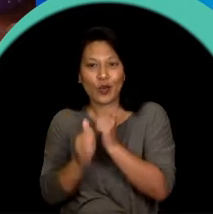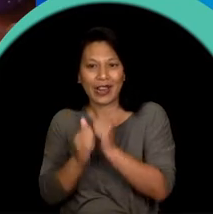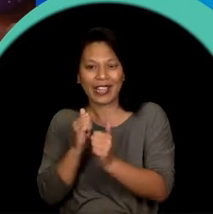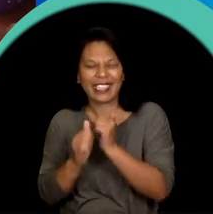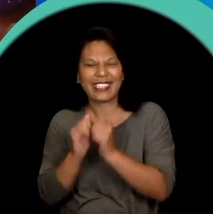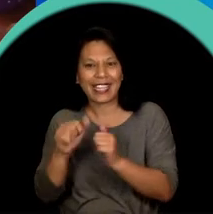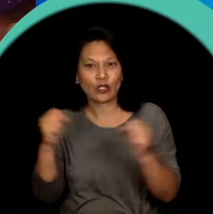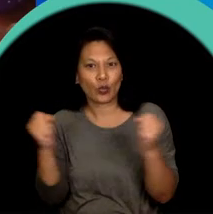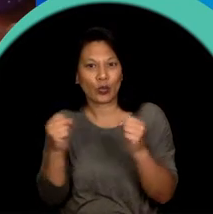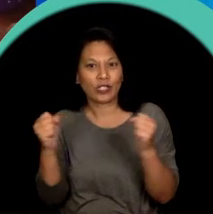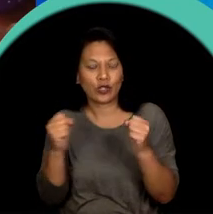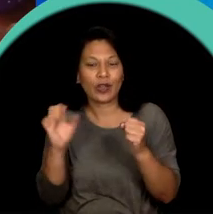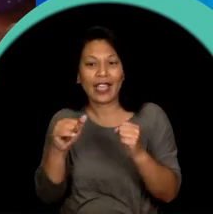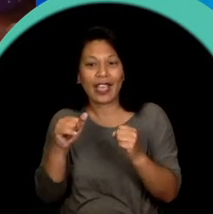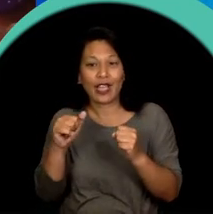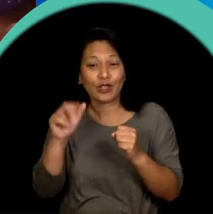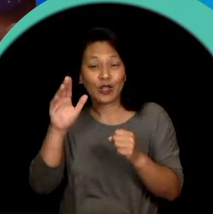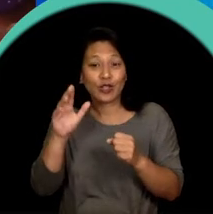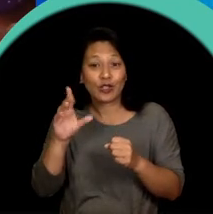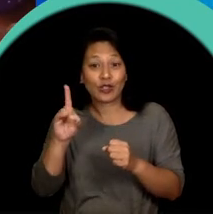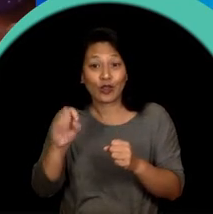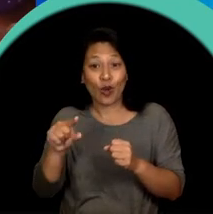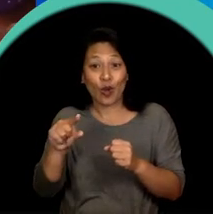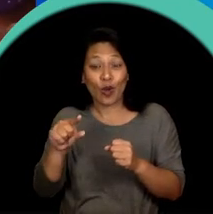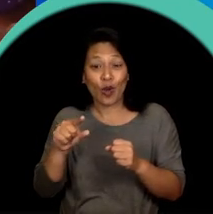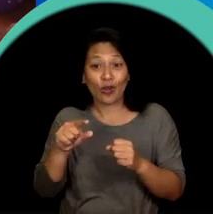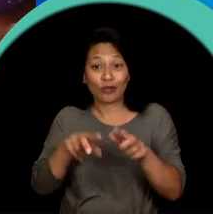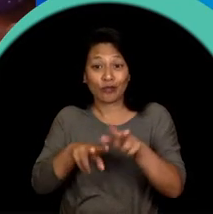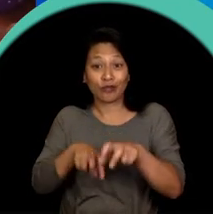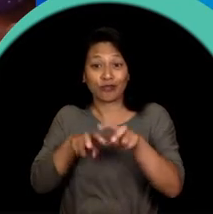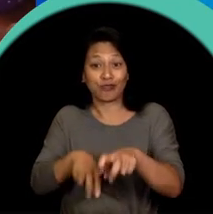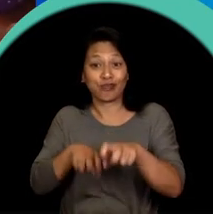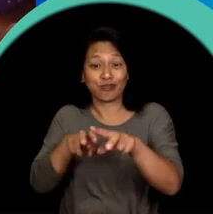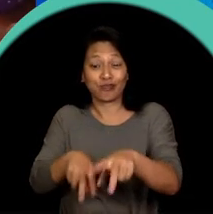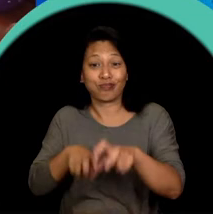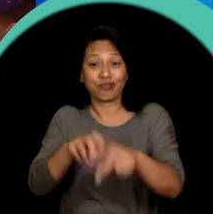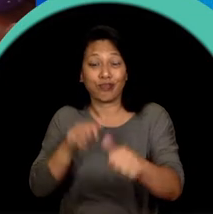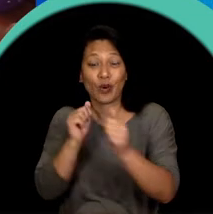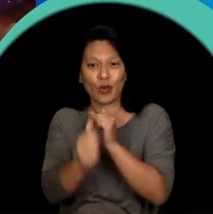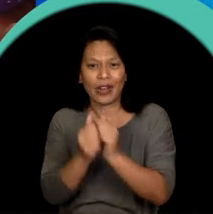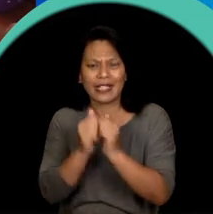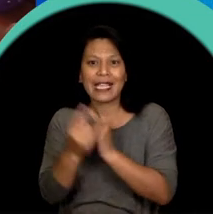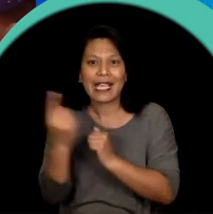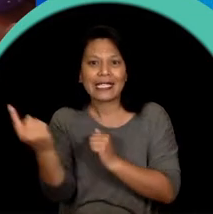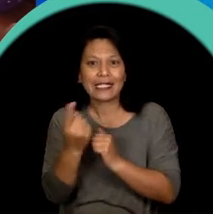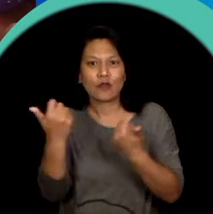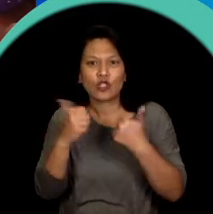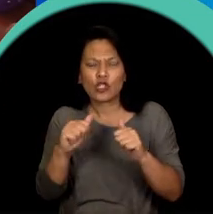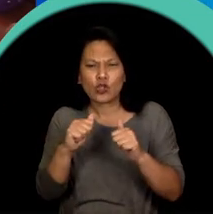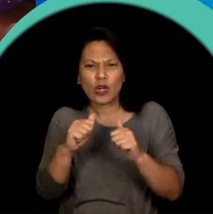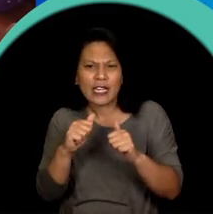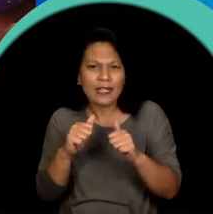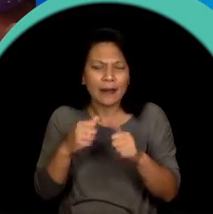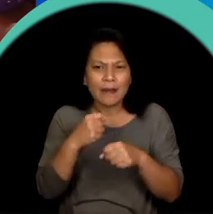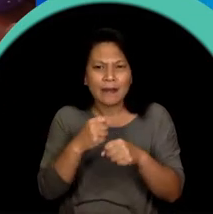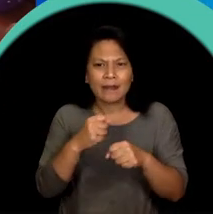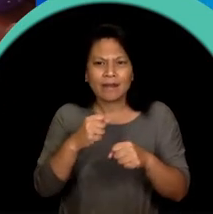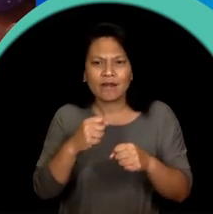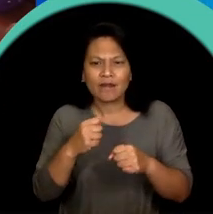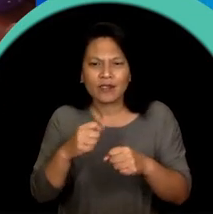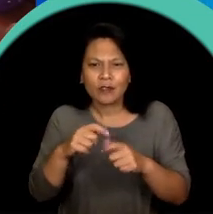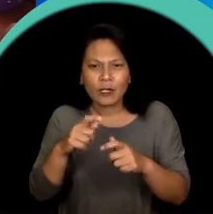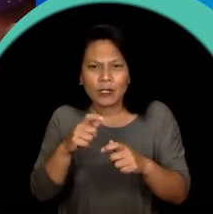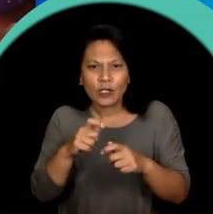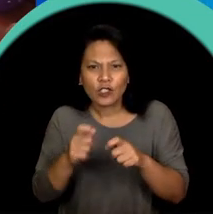the National Center for Truth and Reconciliation and learn more about residential schools. And then the case of the vertical bundle takes place in the